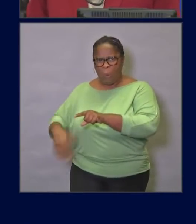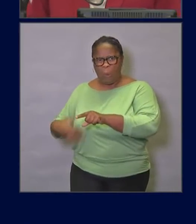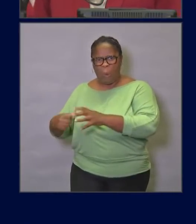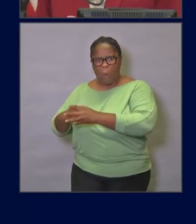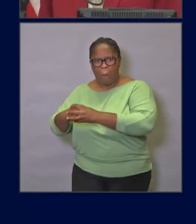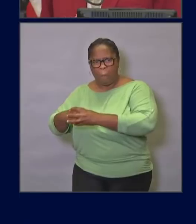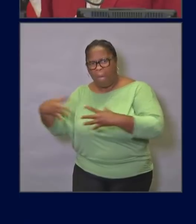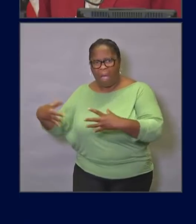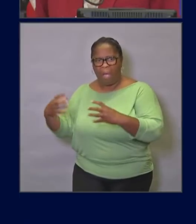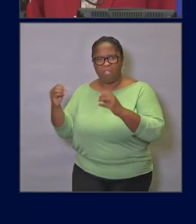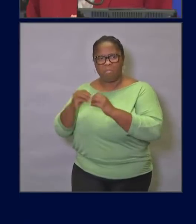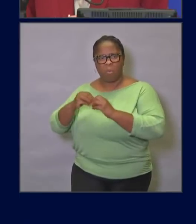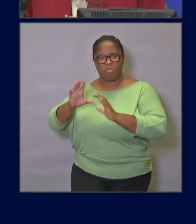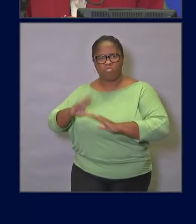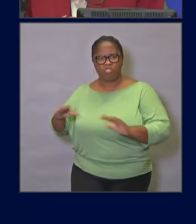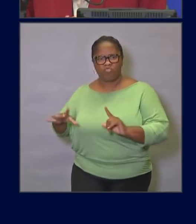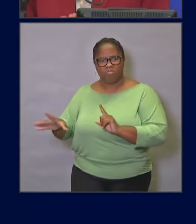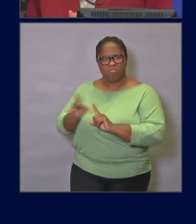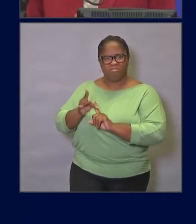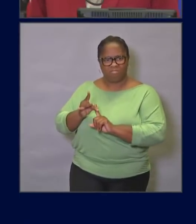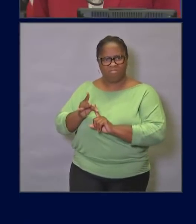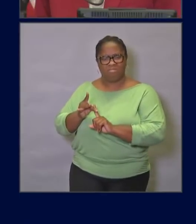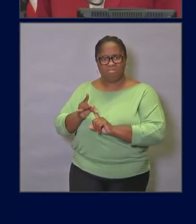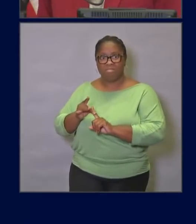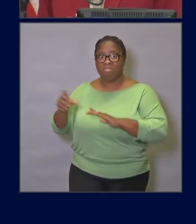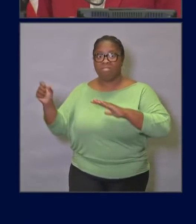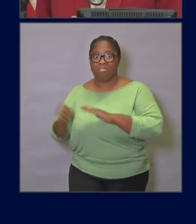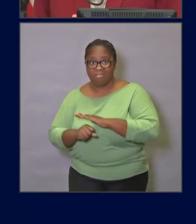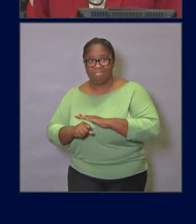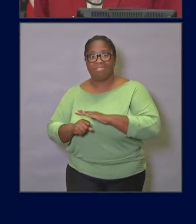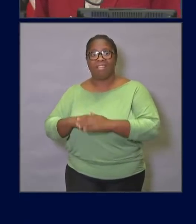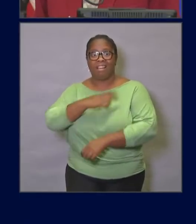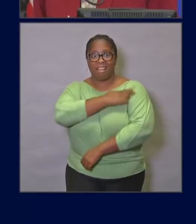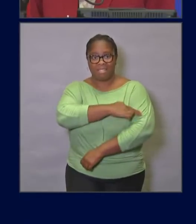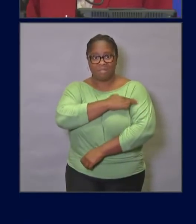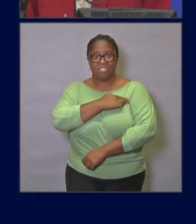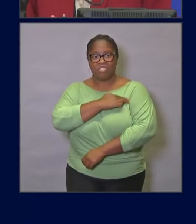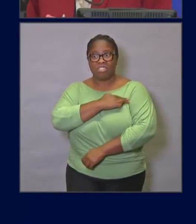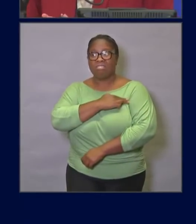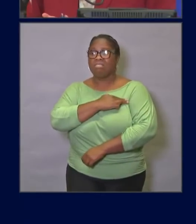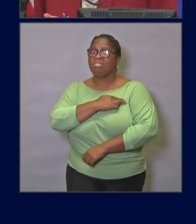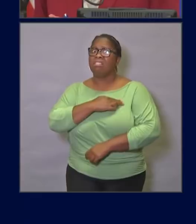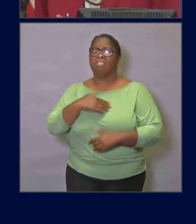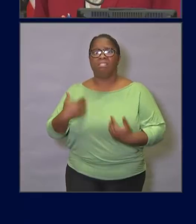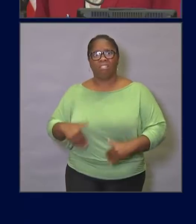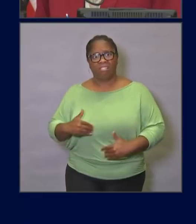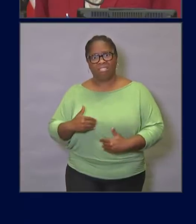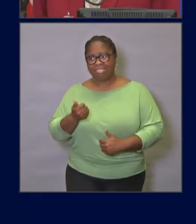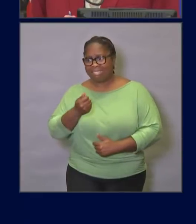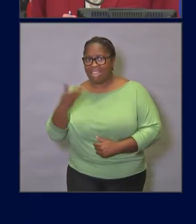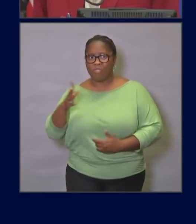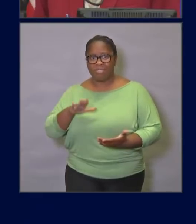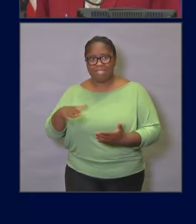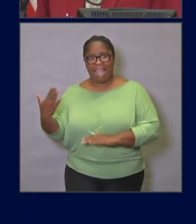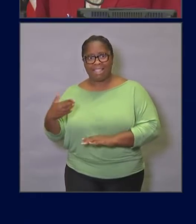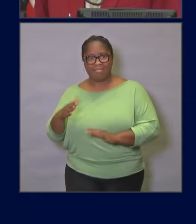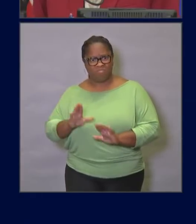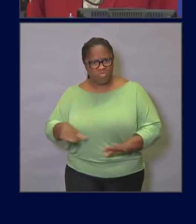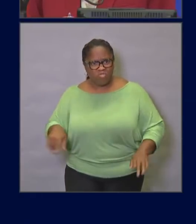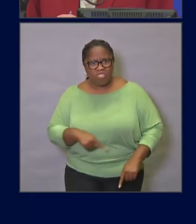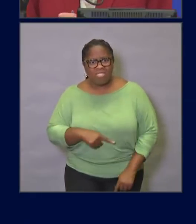We've also seen increasing hospitalizations and, sadly, several deaths. As you can see in this slide, we have more